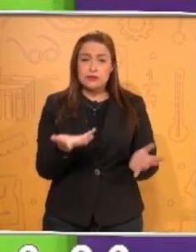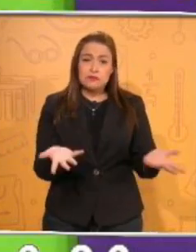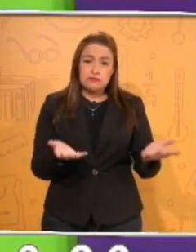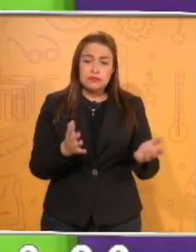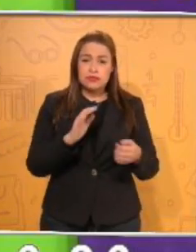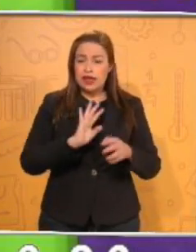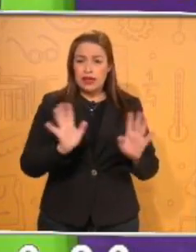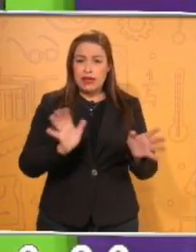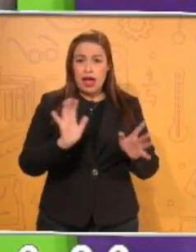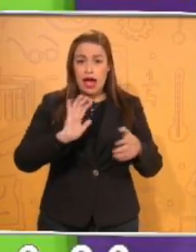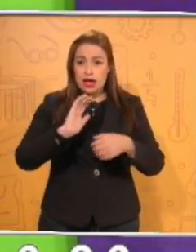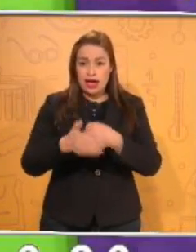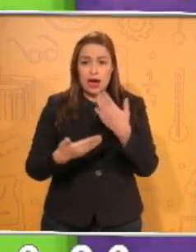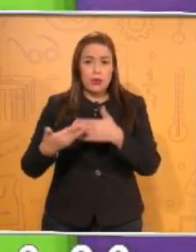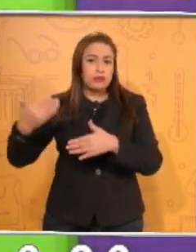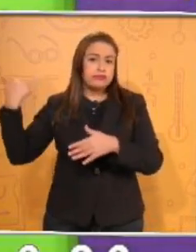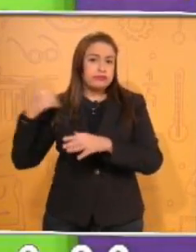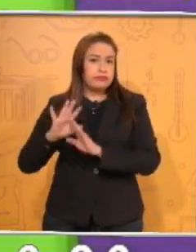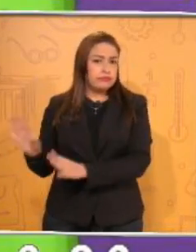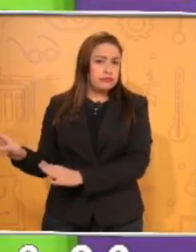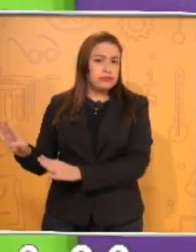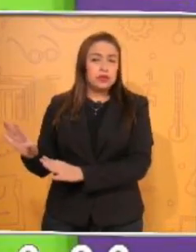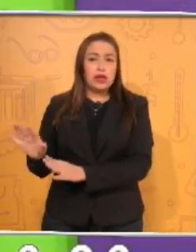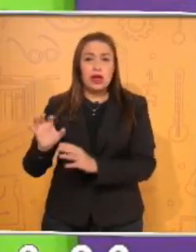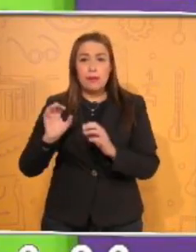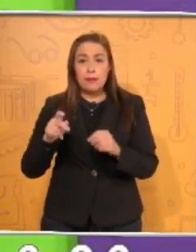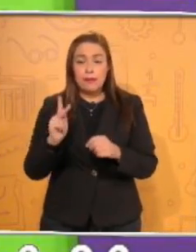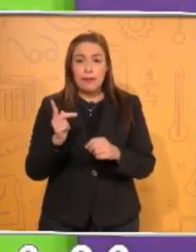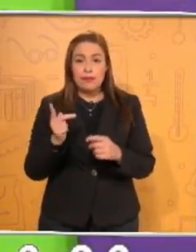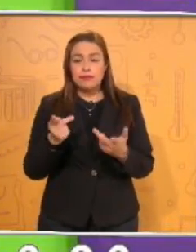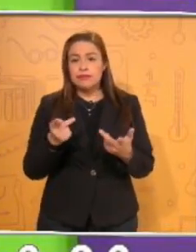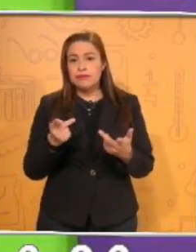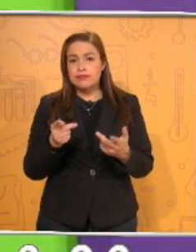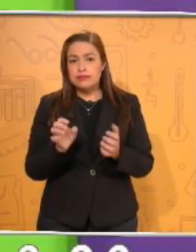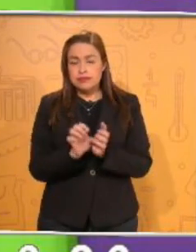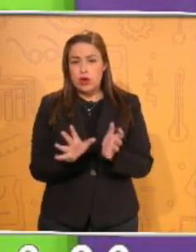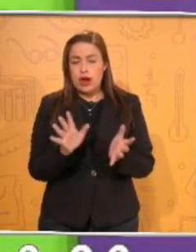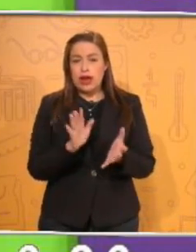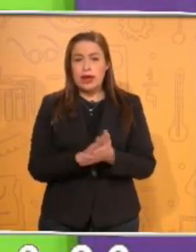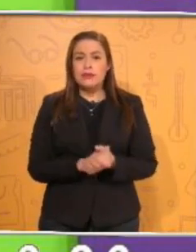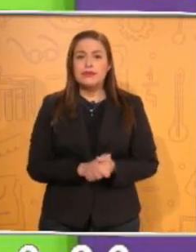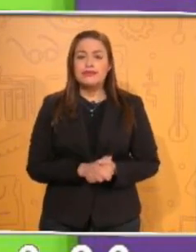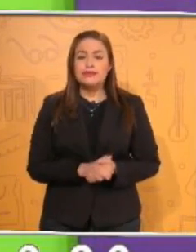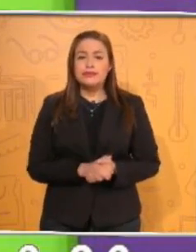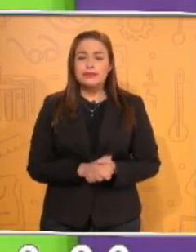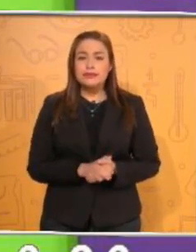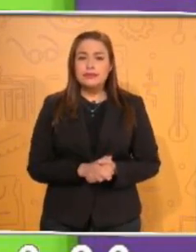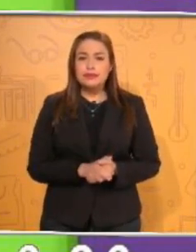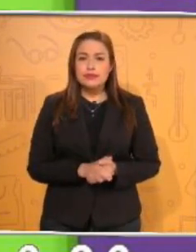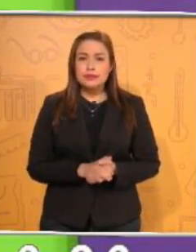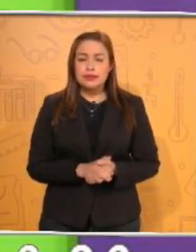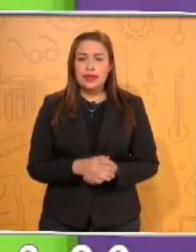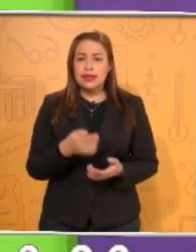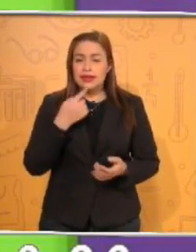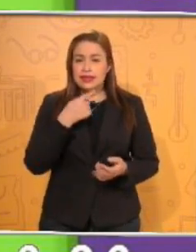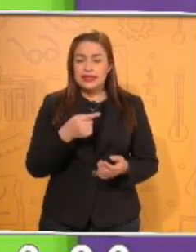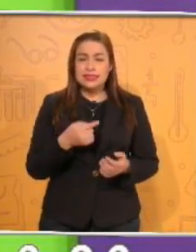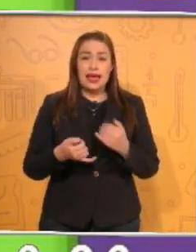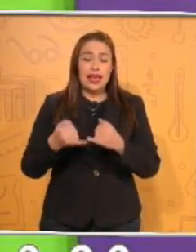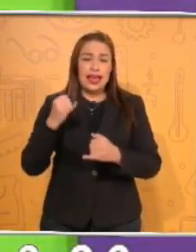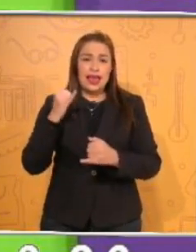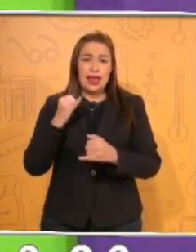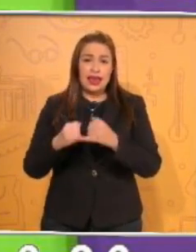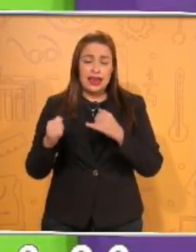and we add the ing. What is that? Drive. The last vowel, it's E. It has